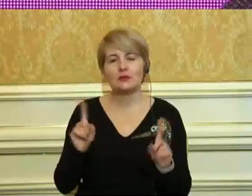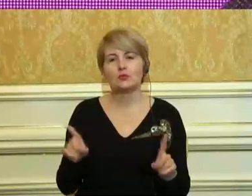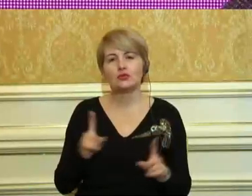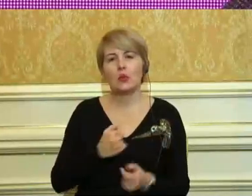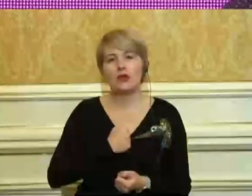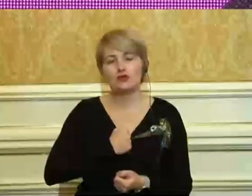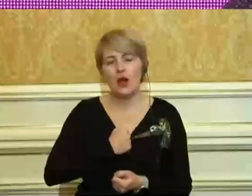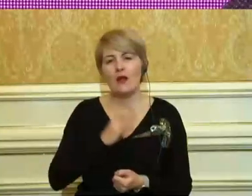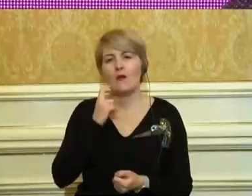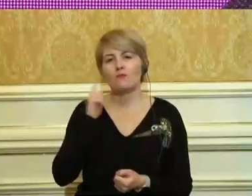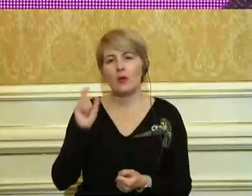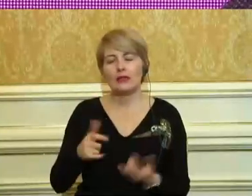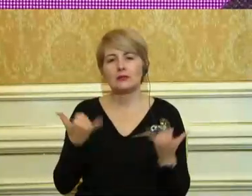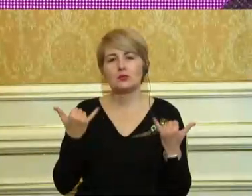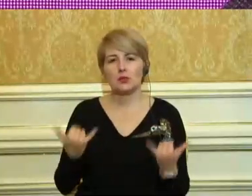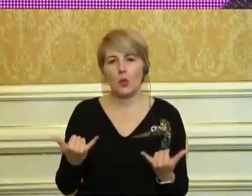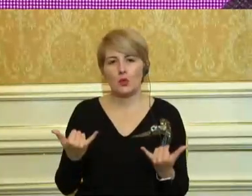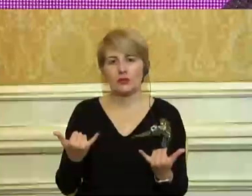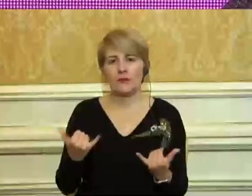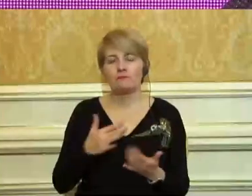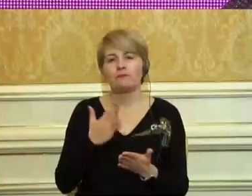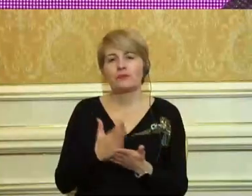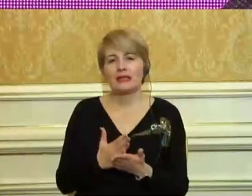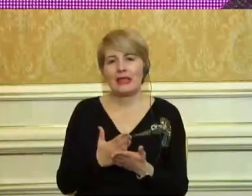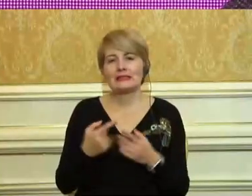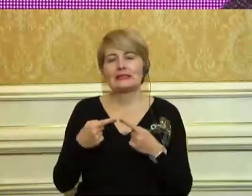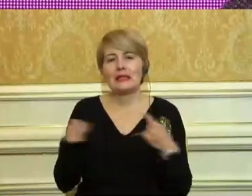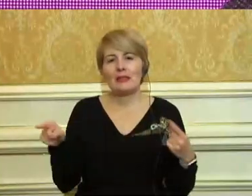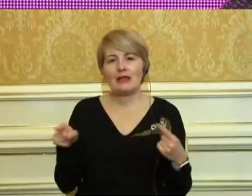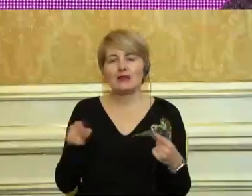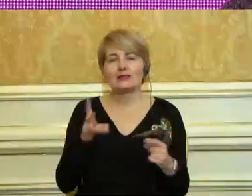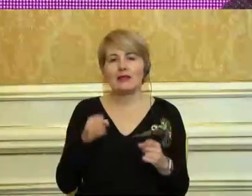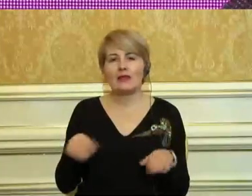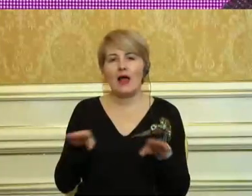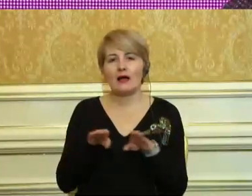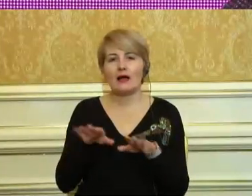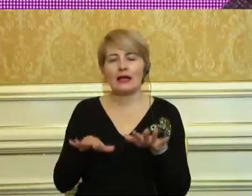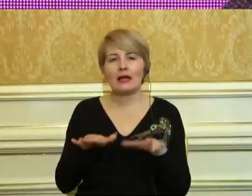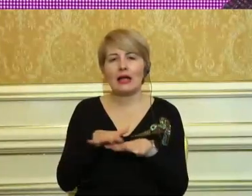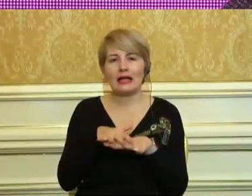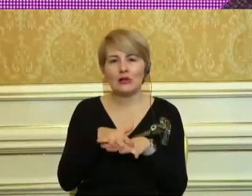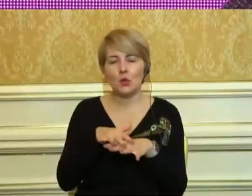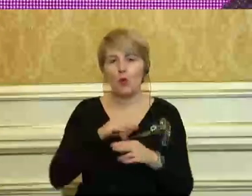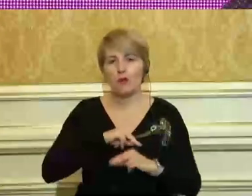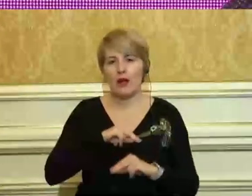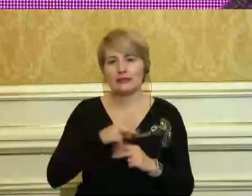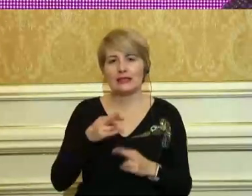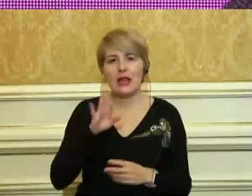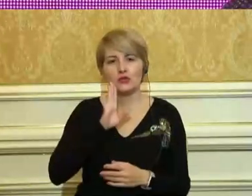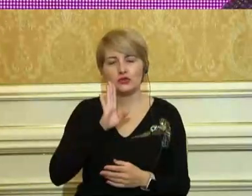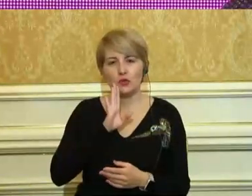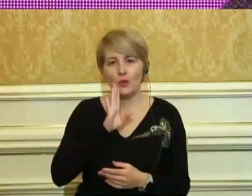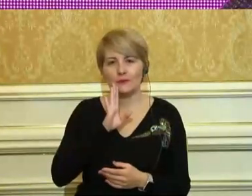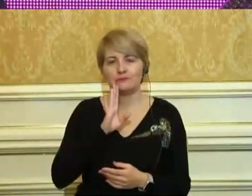of topics? Because unfortunately in Ukraine for right now we do have the discrimination on the market, the